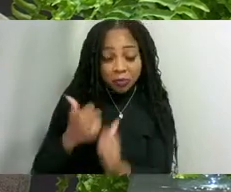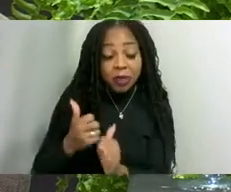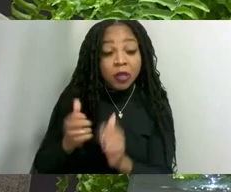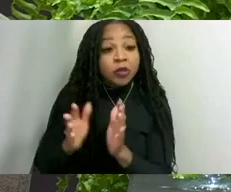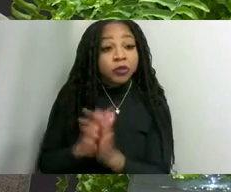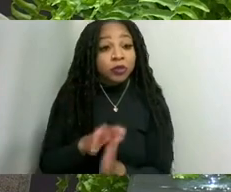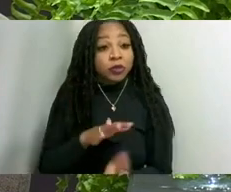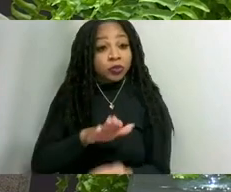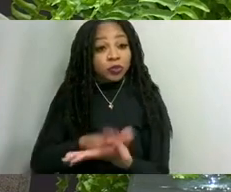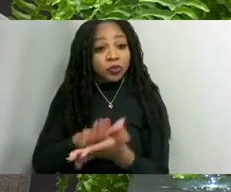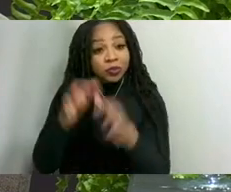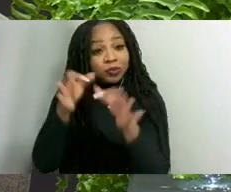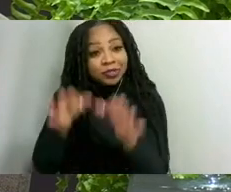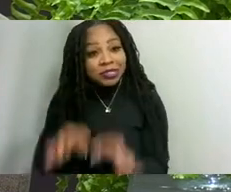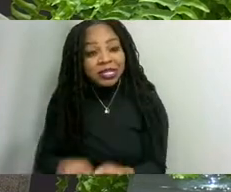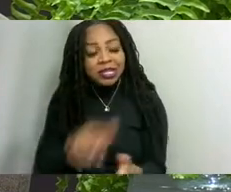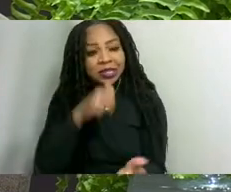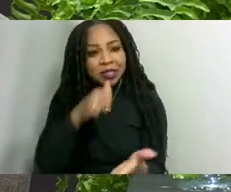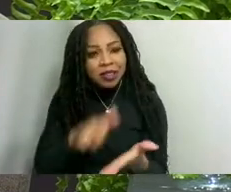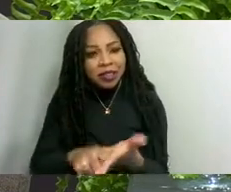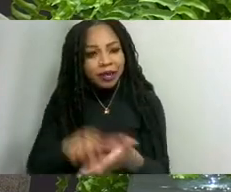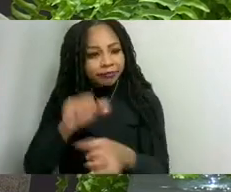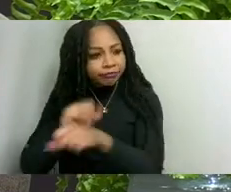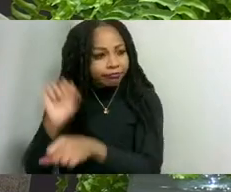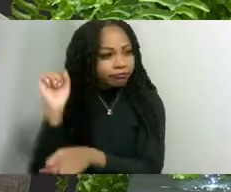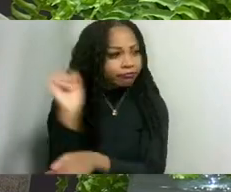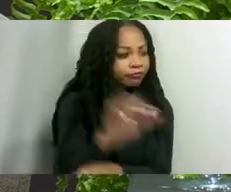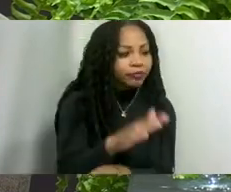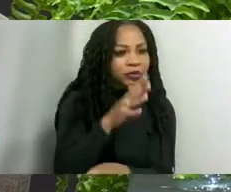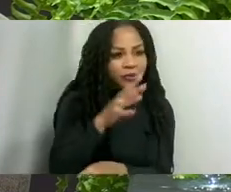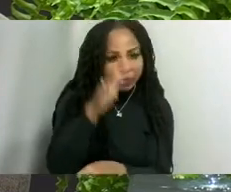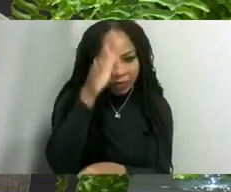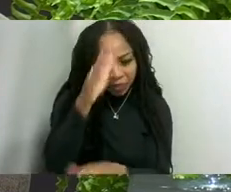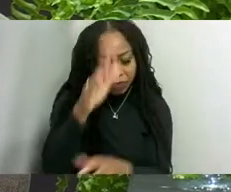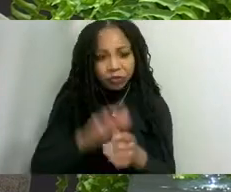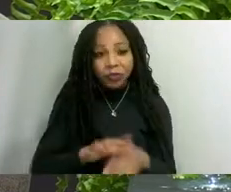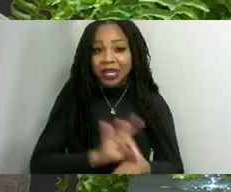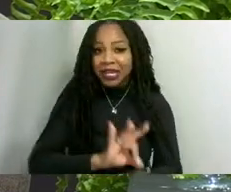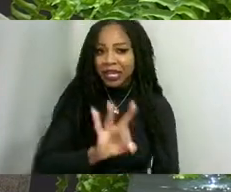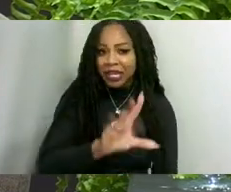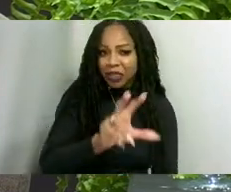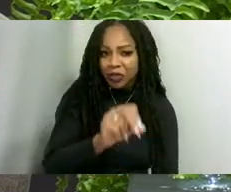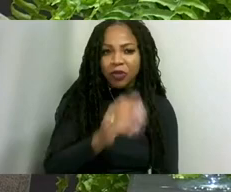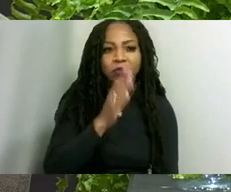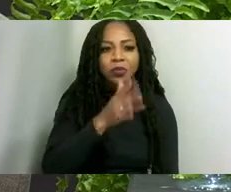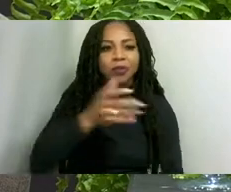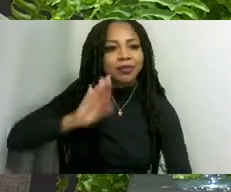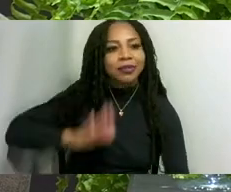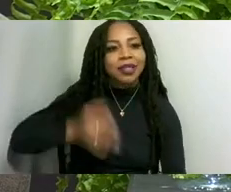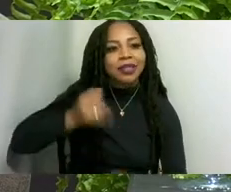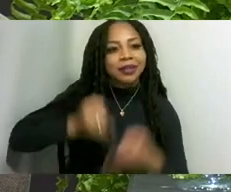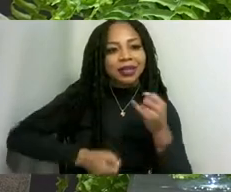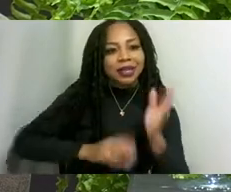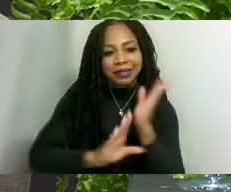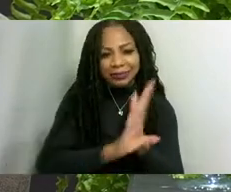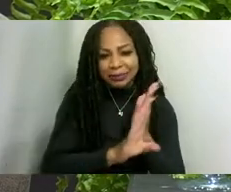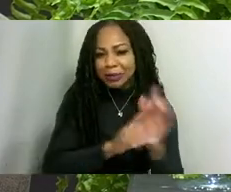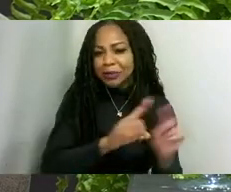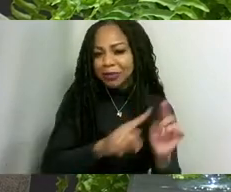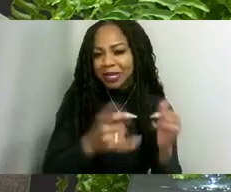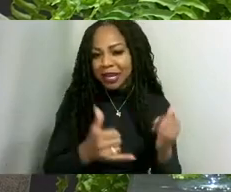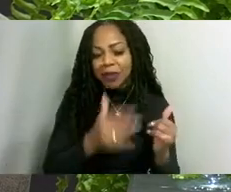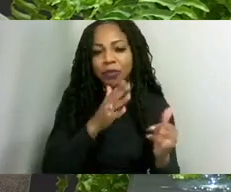said, well, 8:30 was the last bus. They said, now we're gonna have another bus, 9:30. We prefer that the